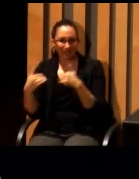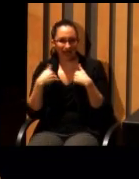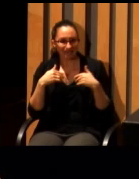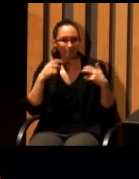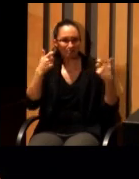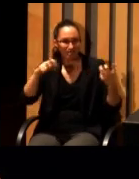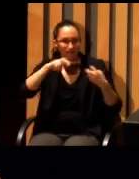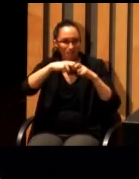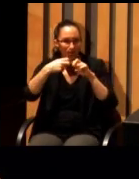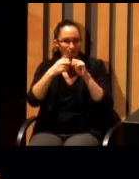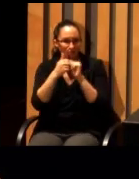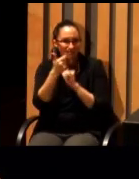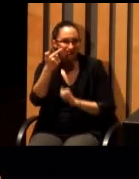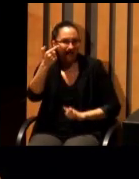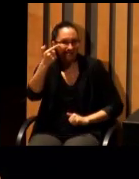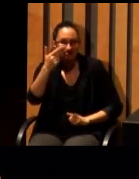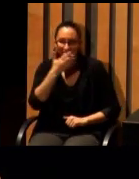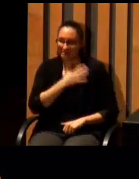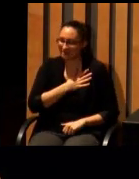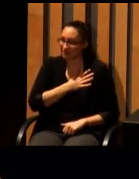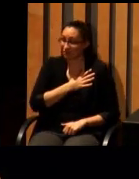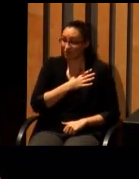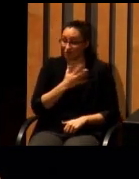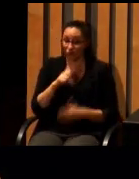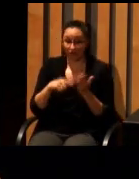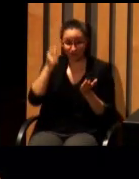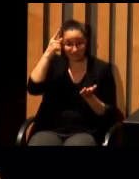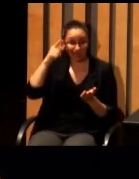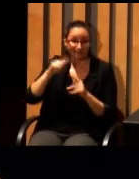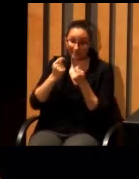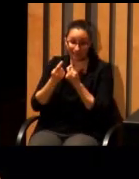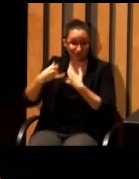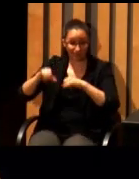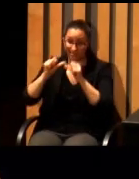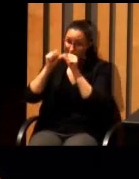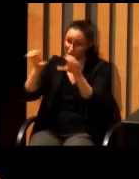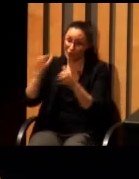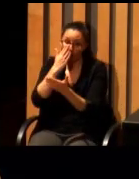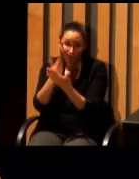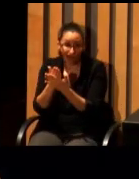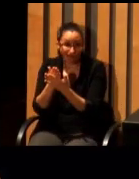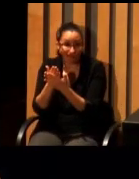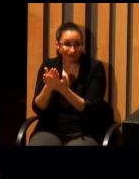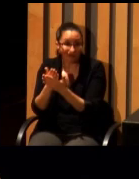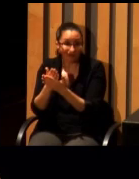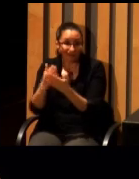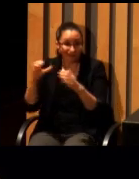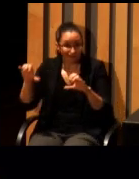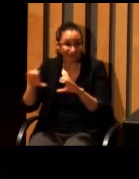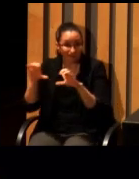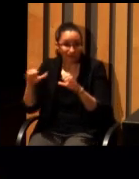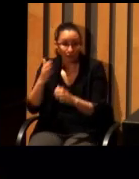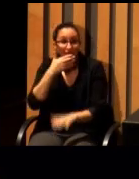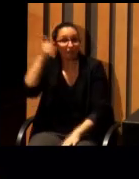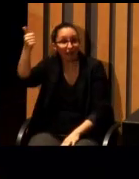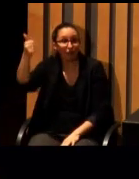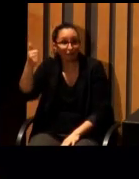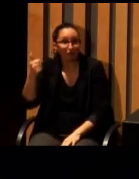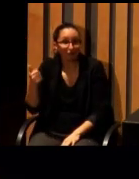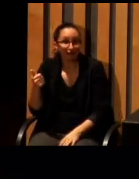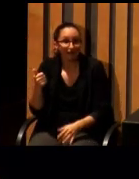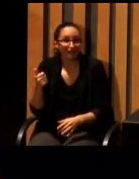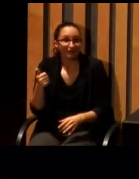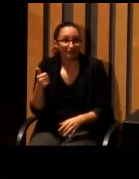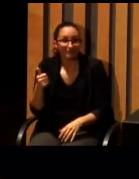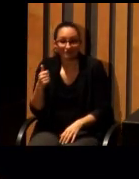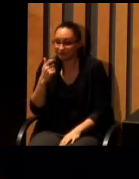on. And from what I can tell, the team is doing just fine, if not better, since the, and you would know that better